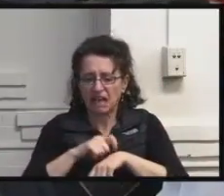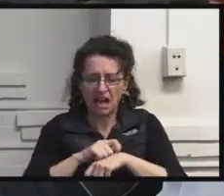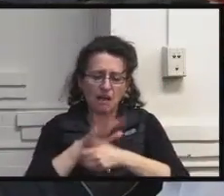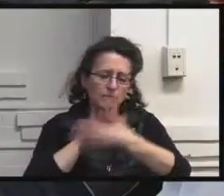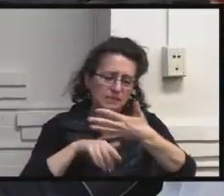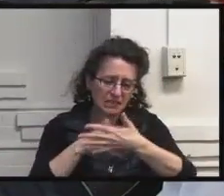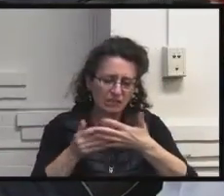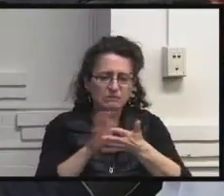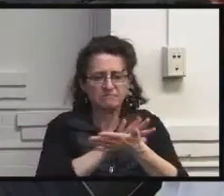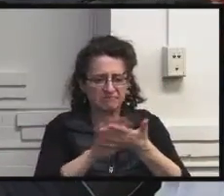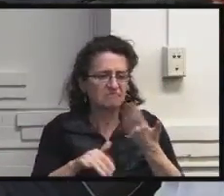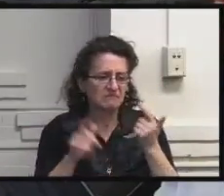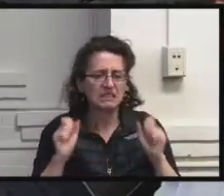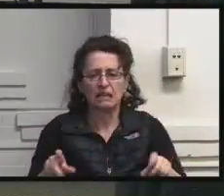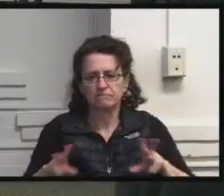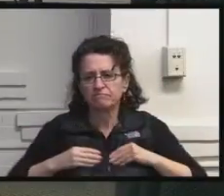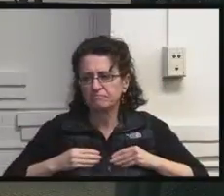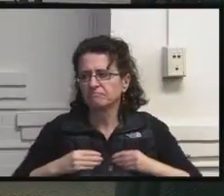Excellent.